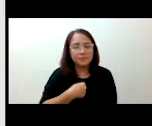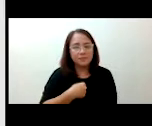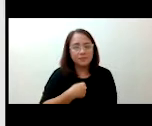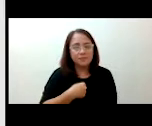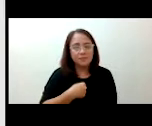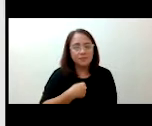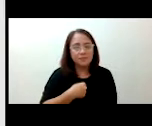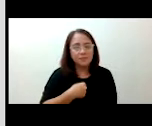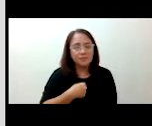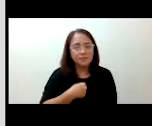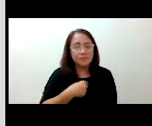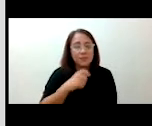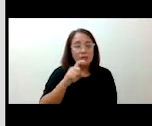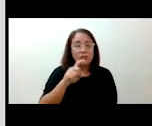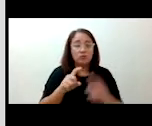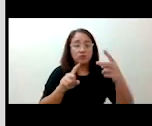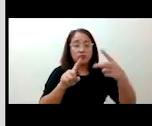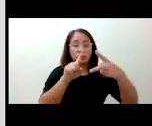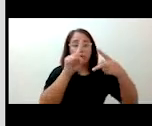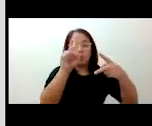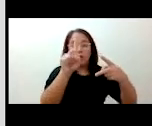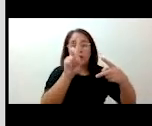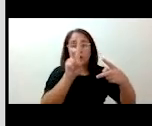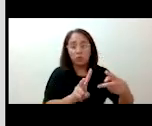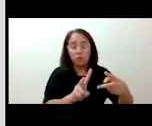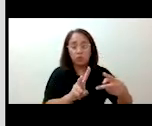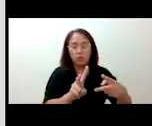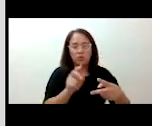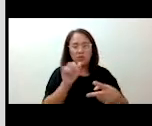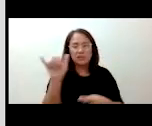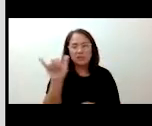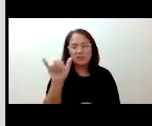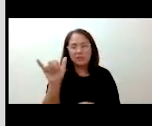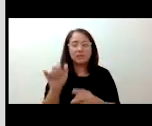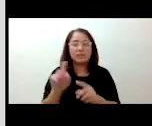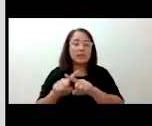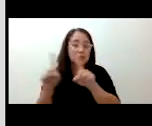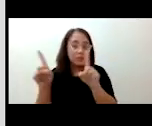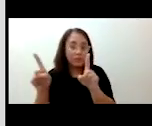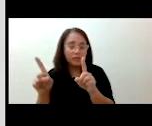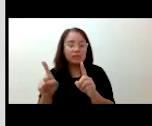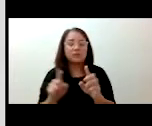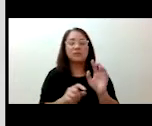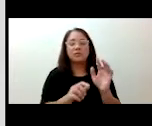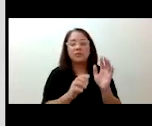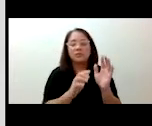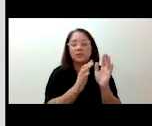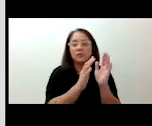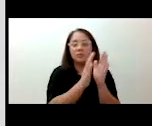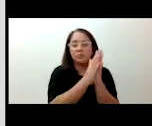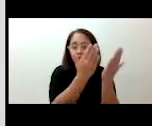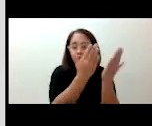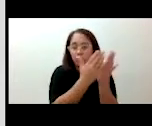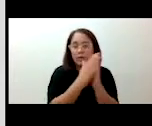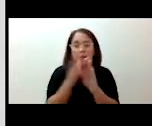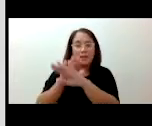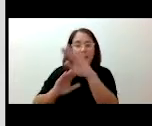The first two questions relate to similarities and differences between textbooks and